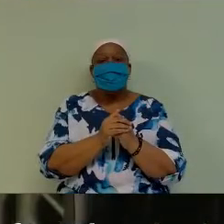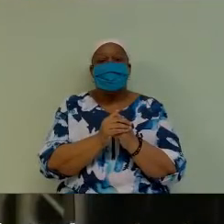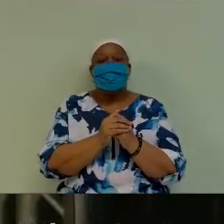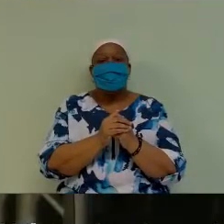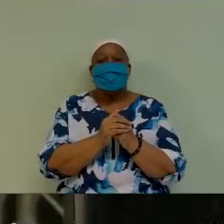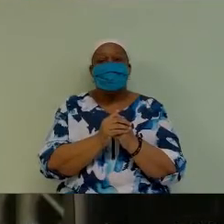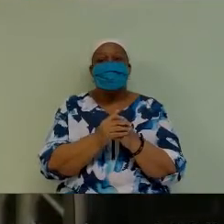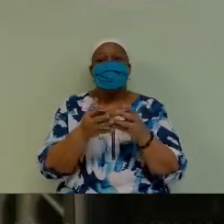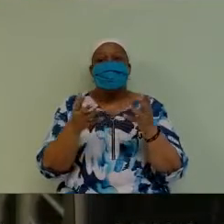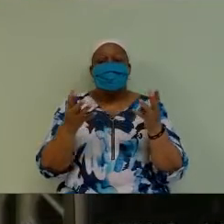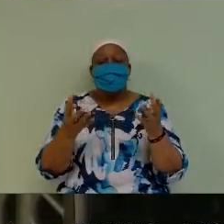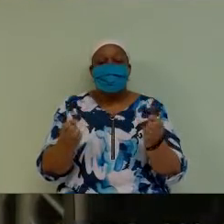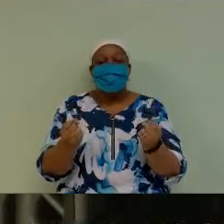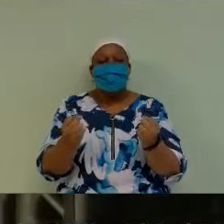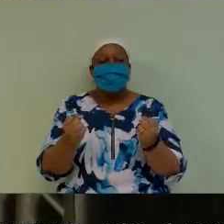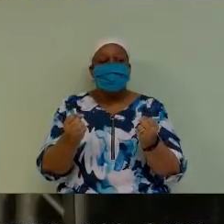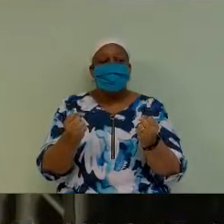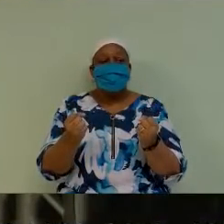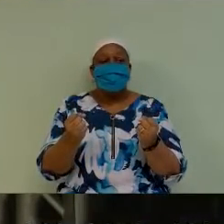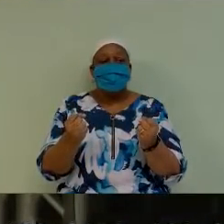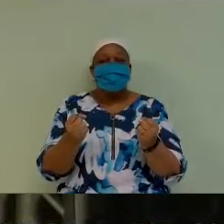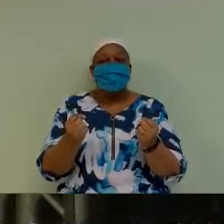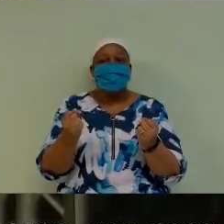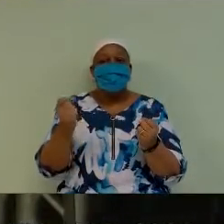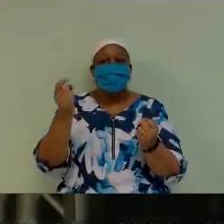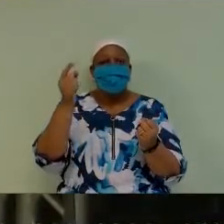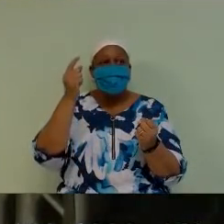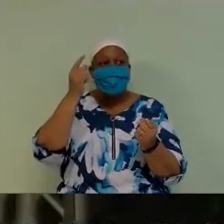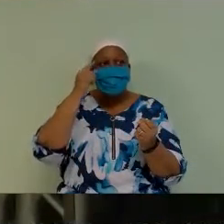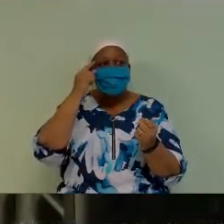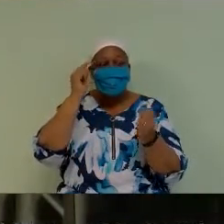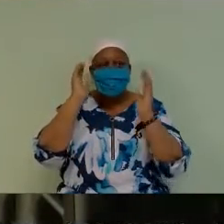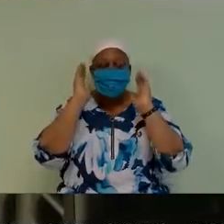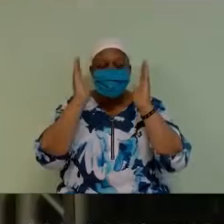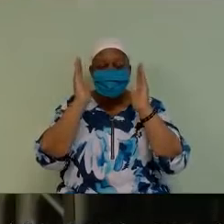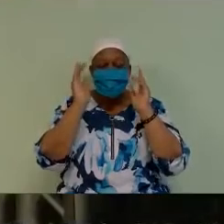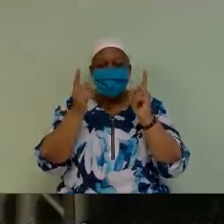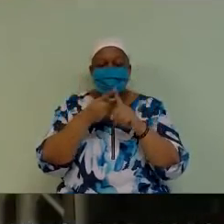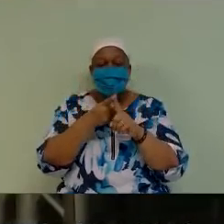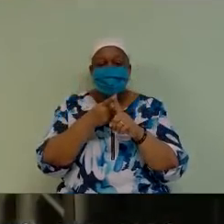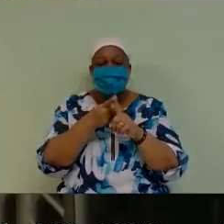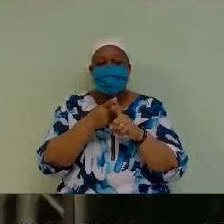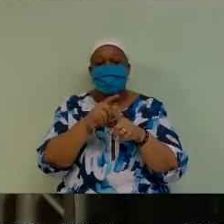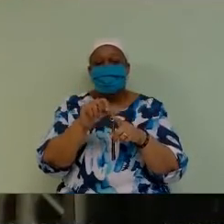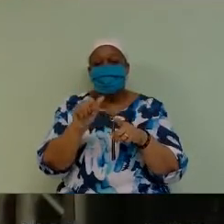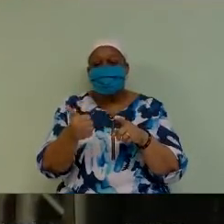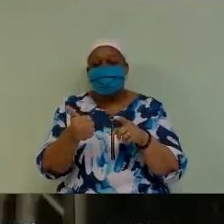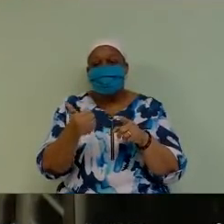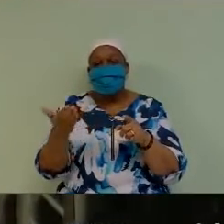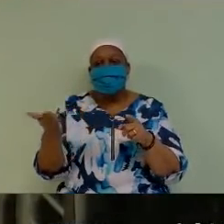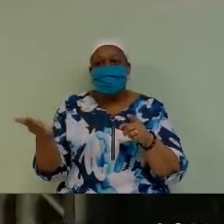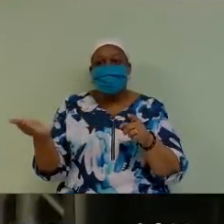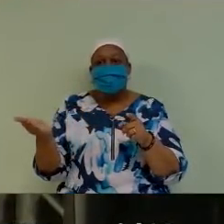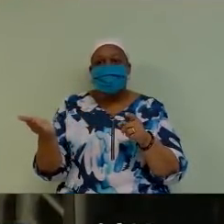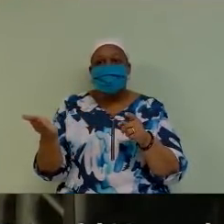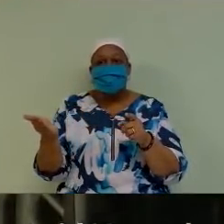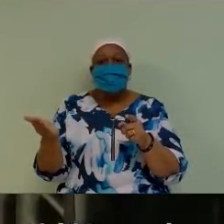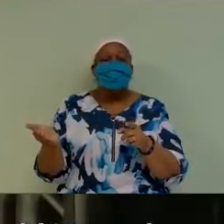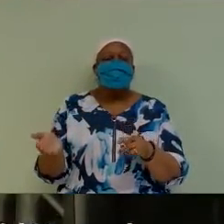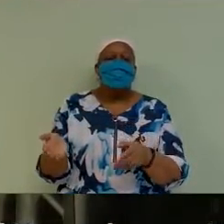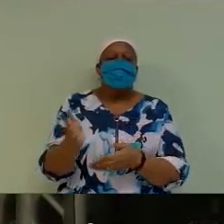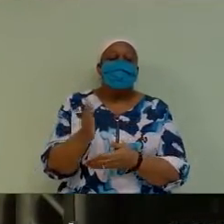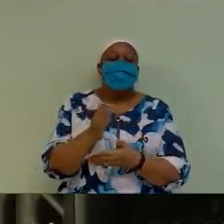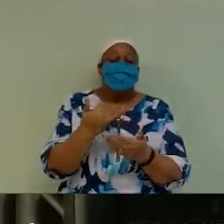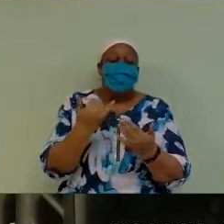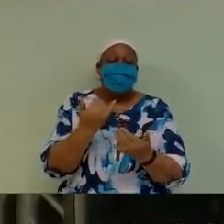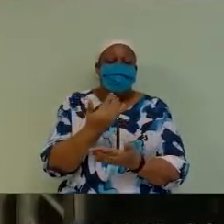I wish to bring a particular provision of the regulation to your attention as we see conflicts in the lines at some of the business